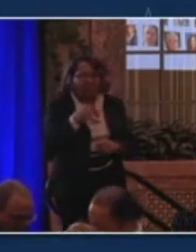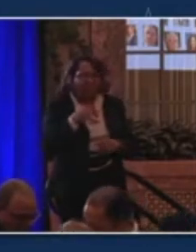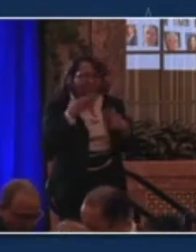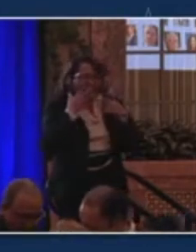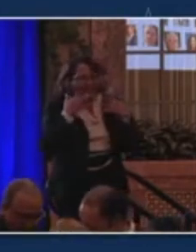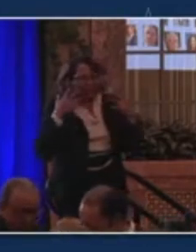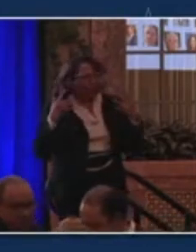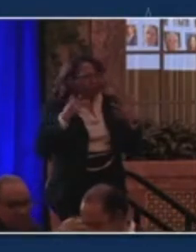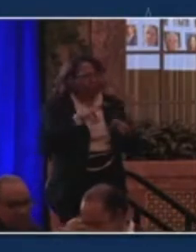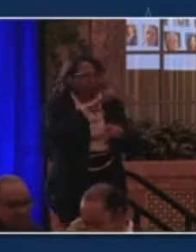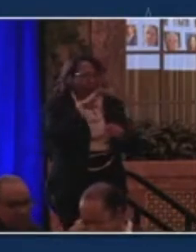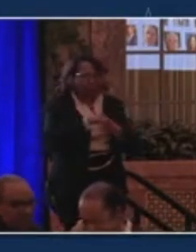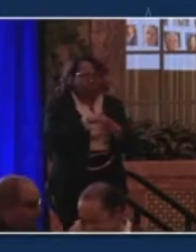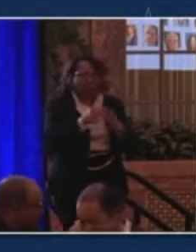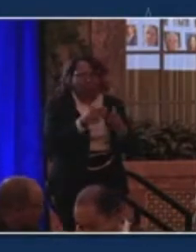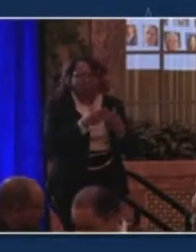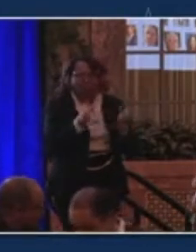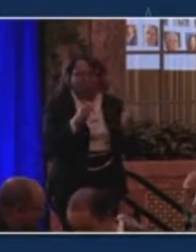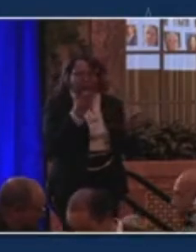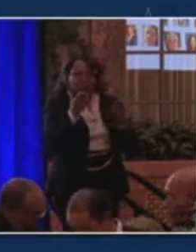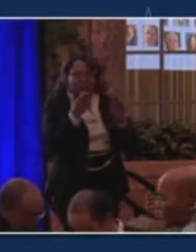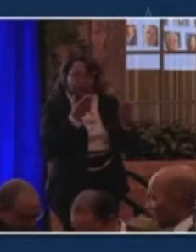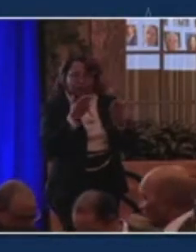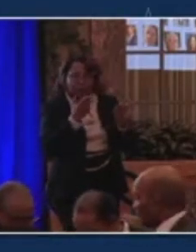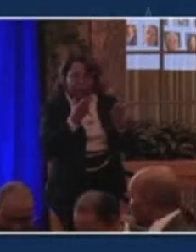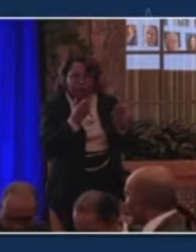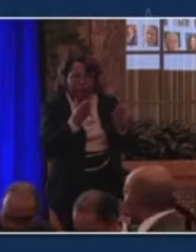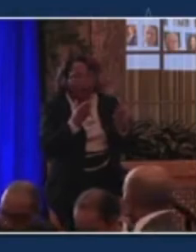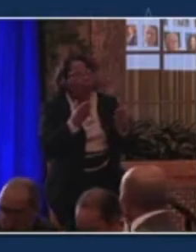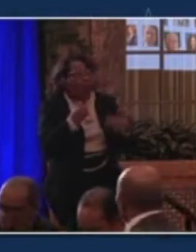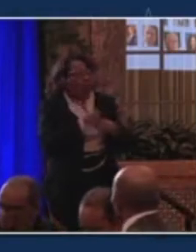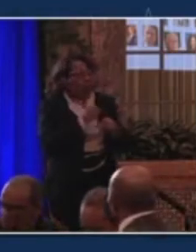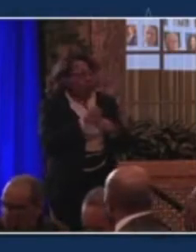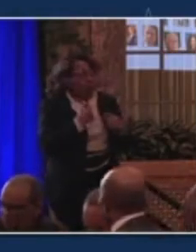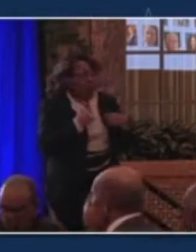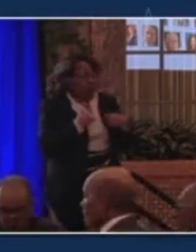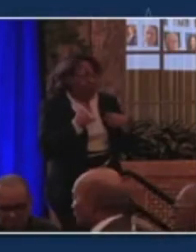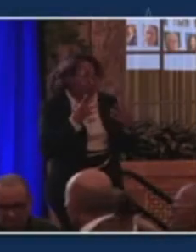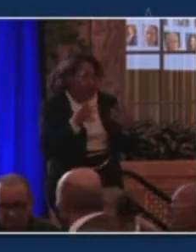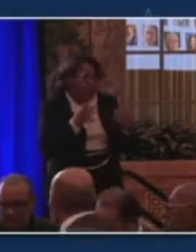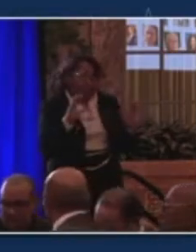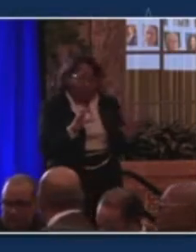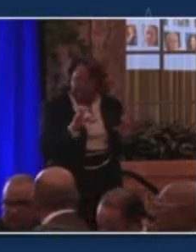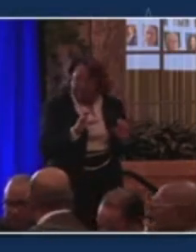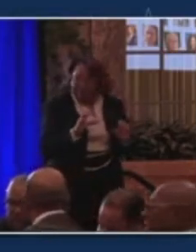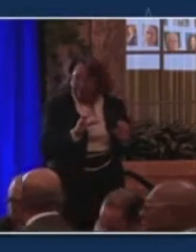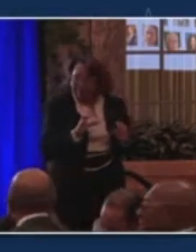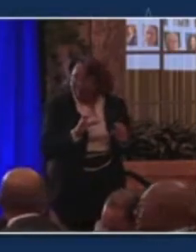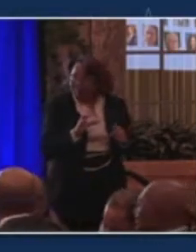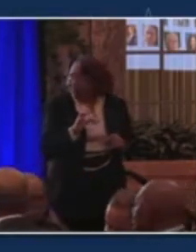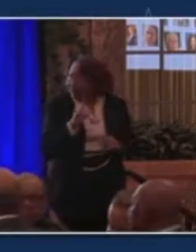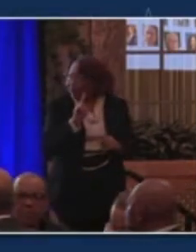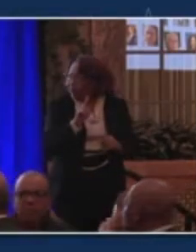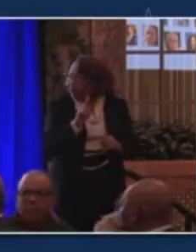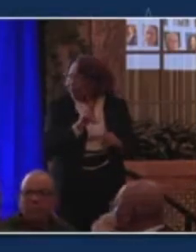and inclusive public servant, well, it drove me to act. Hold on.